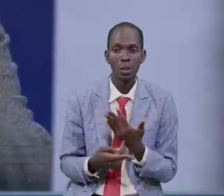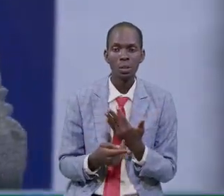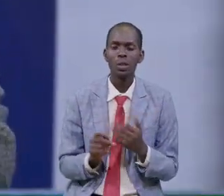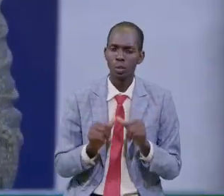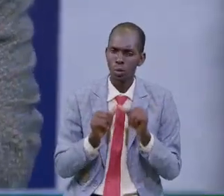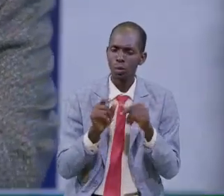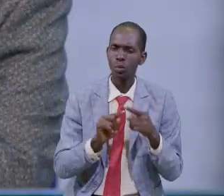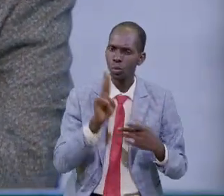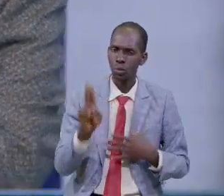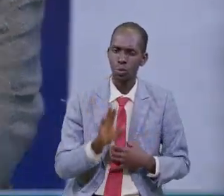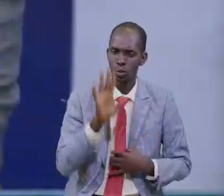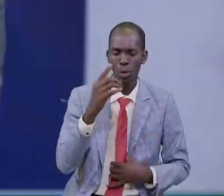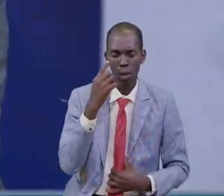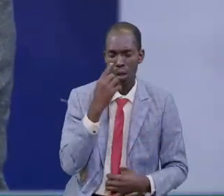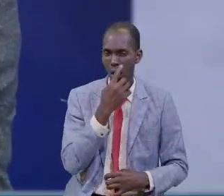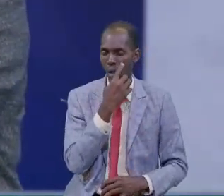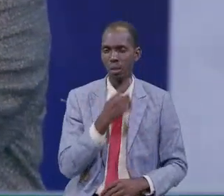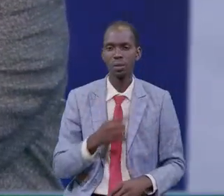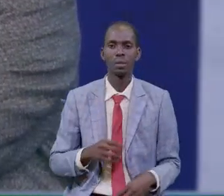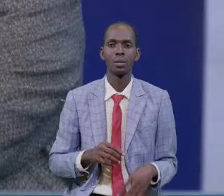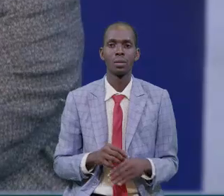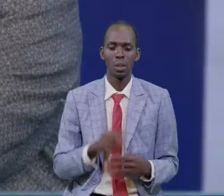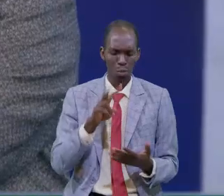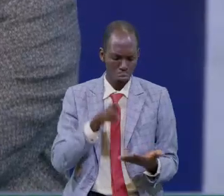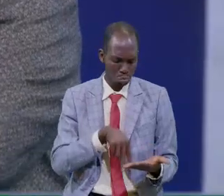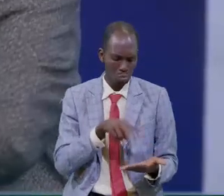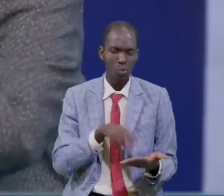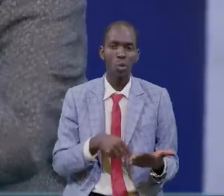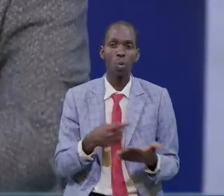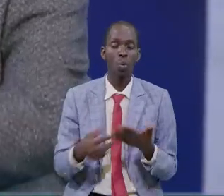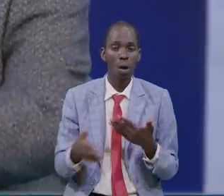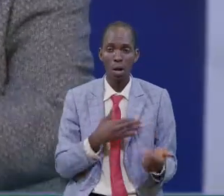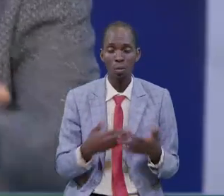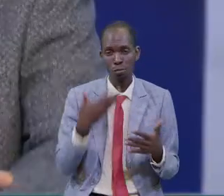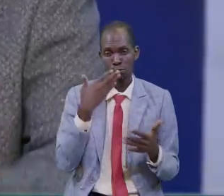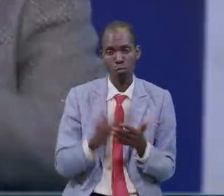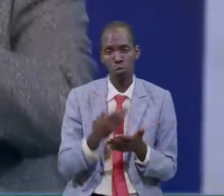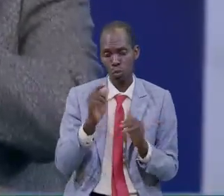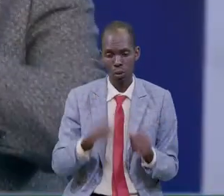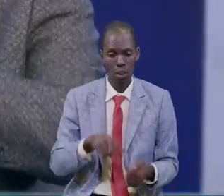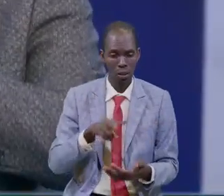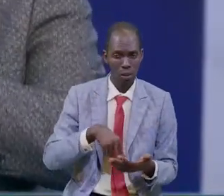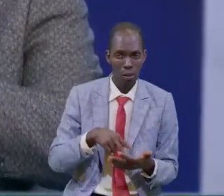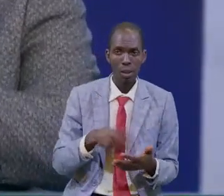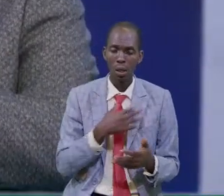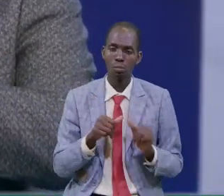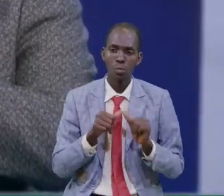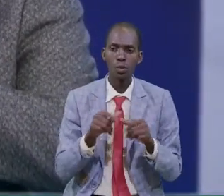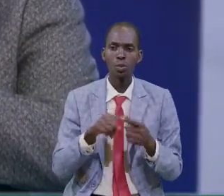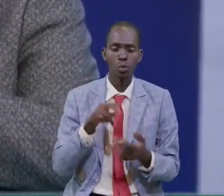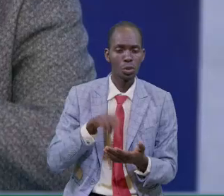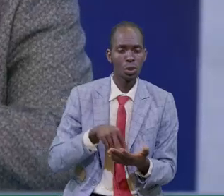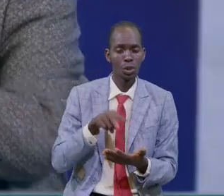eyes. Read whatever you can read. Then you keep on reading and reading, because what you